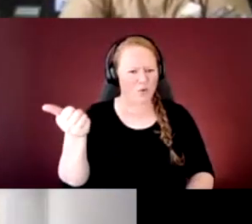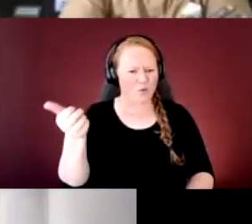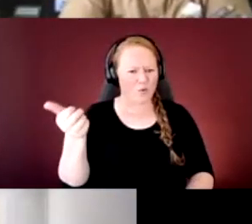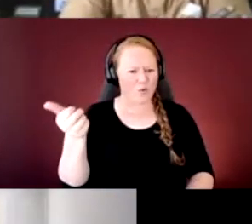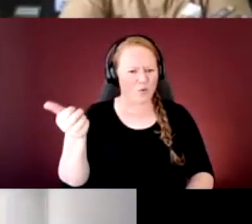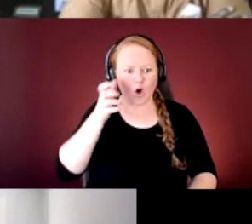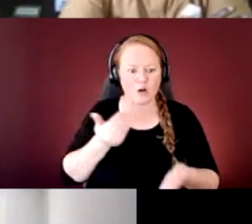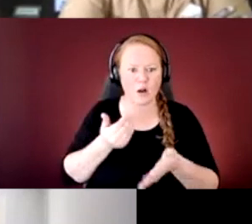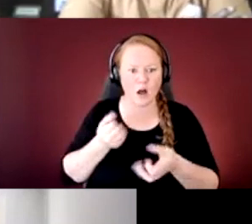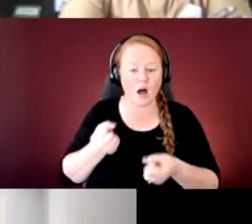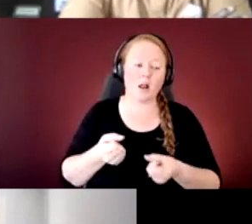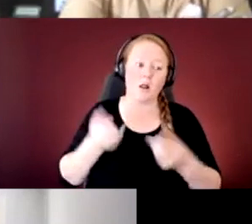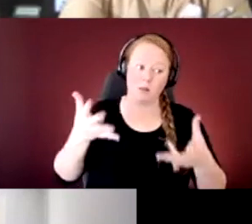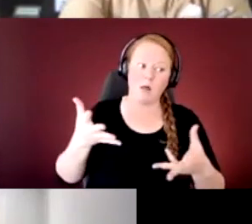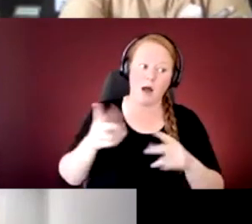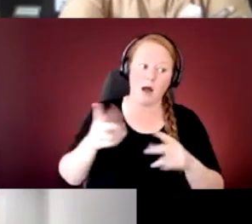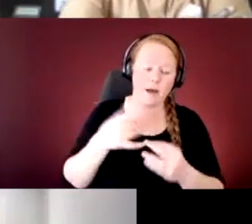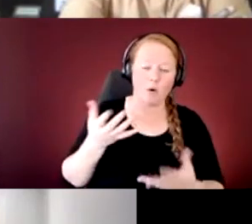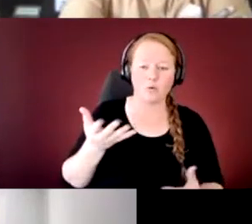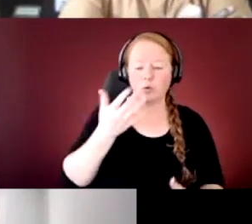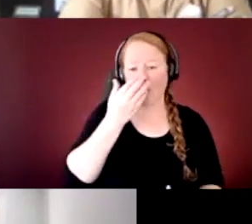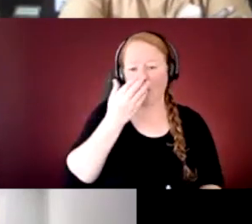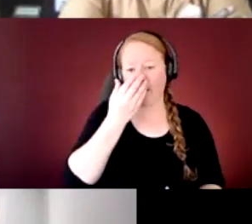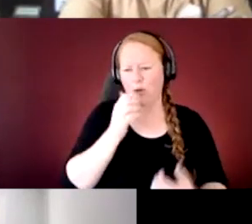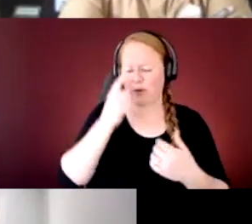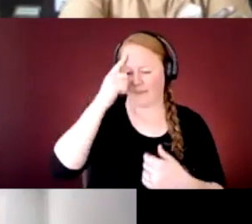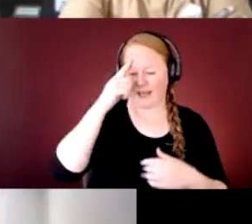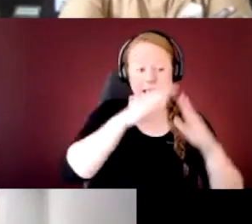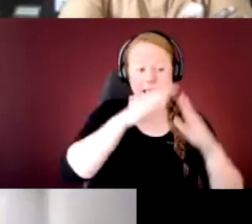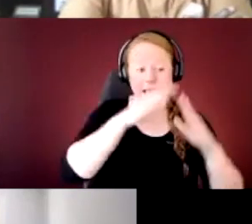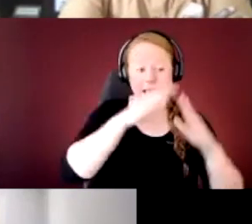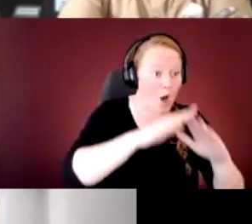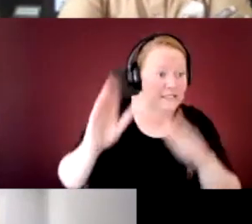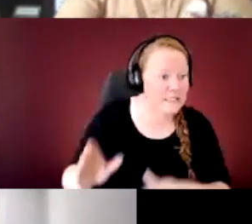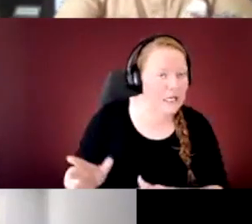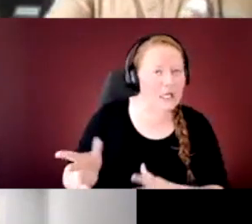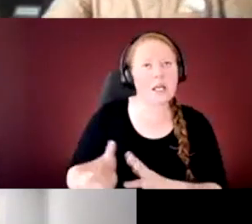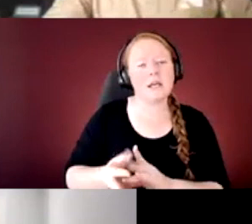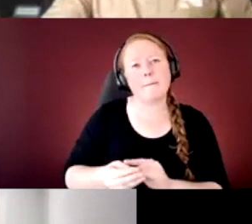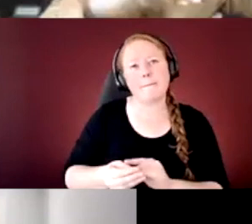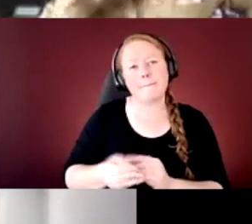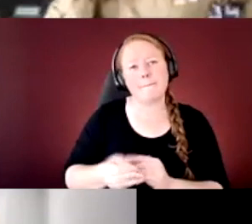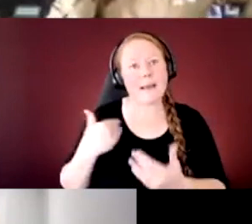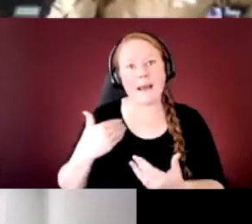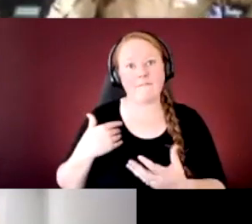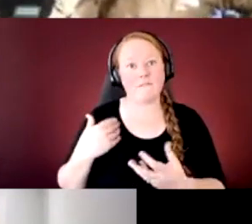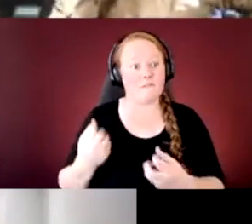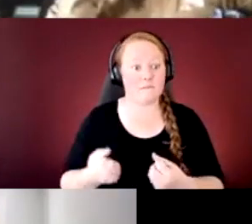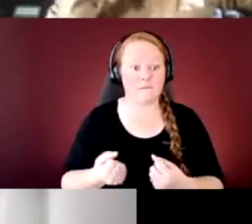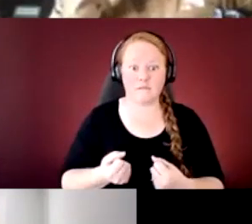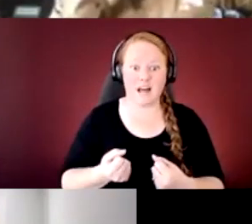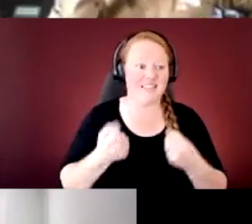about. I think housing, there's probably a handful of